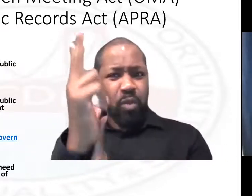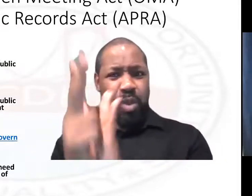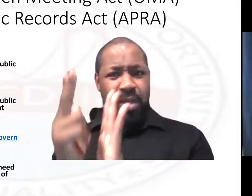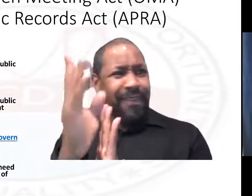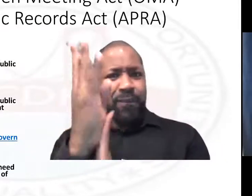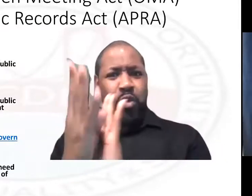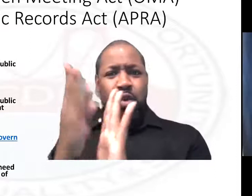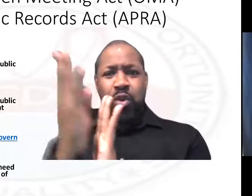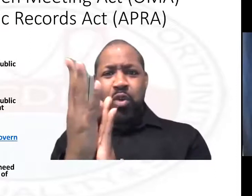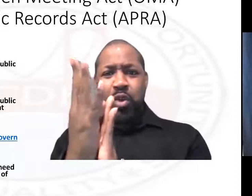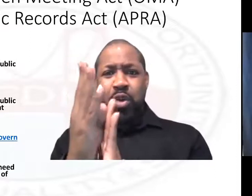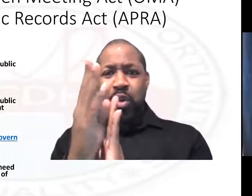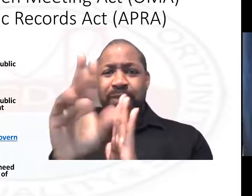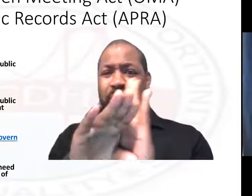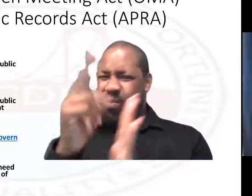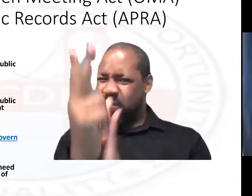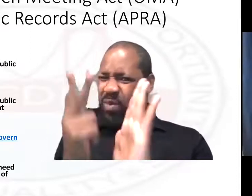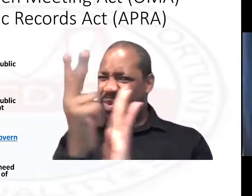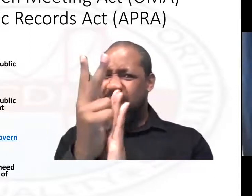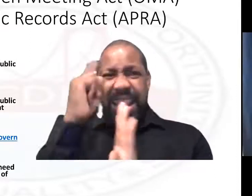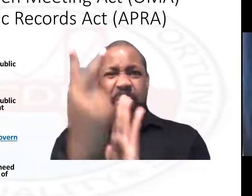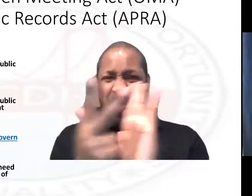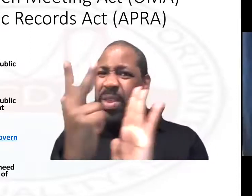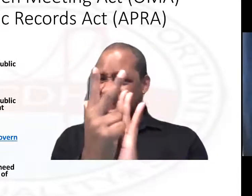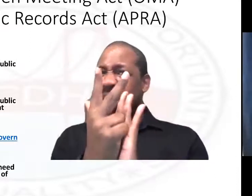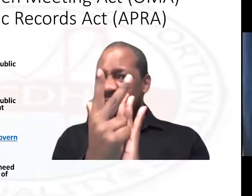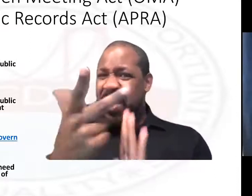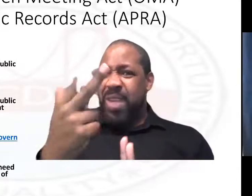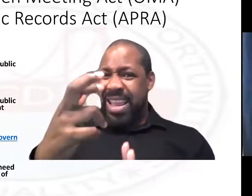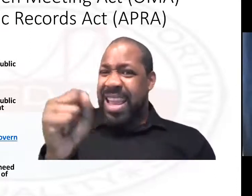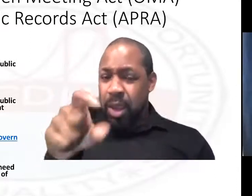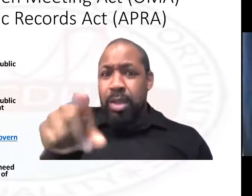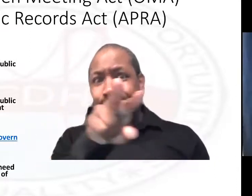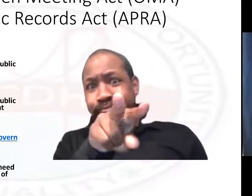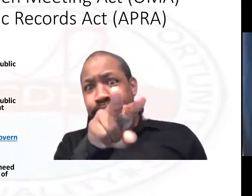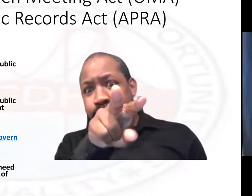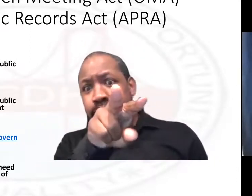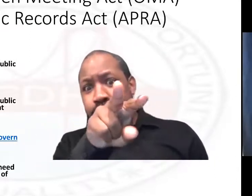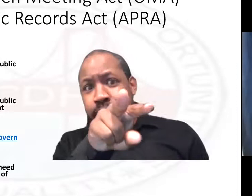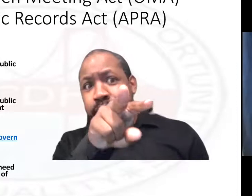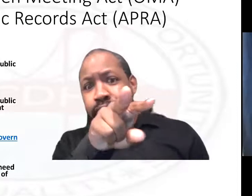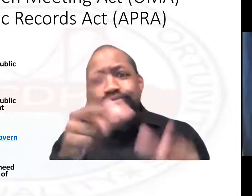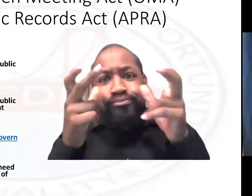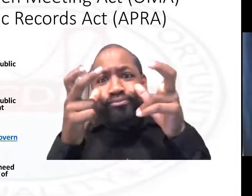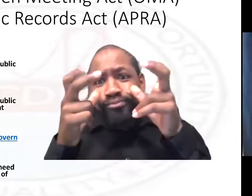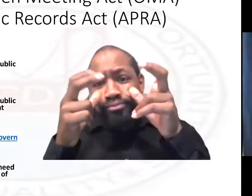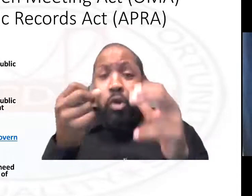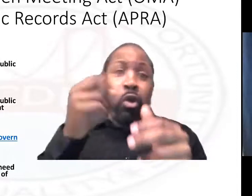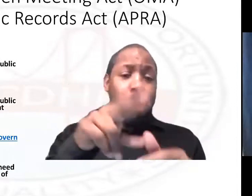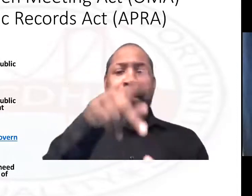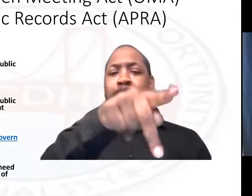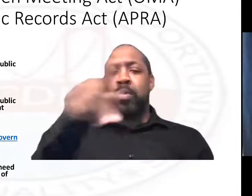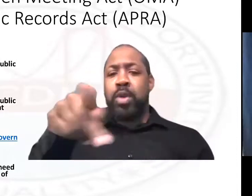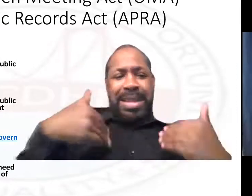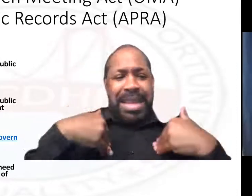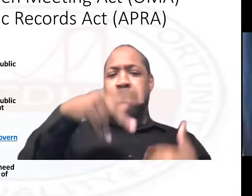to let you know, they are long. They're several hours. The videos are several hours long. So it's going to take a